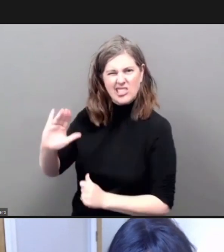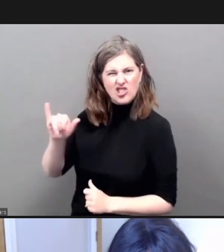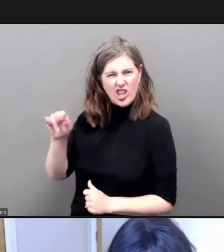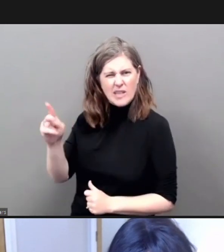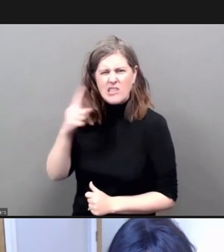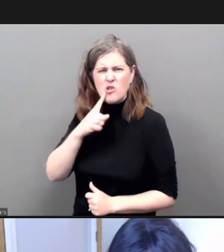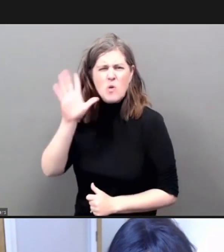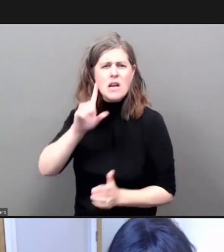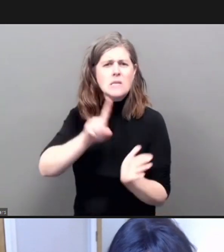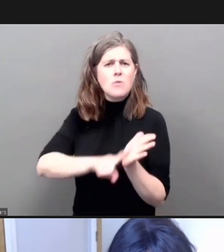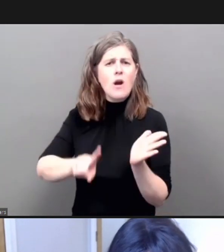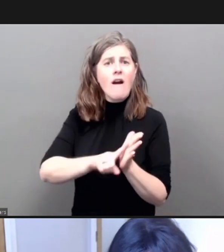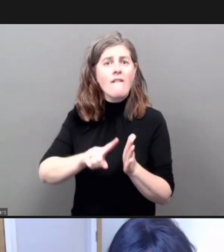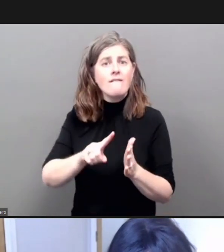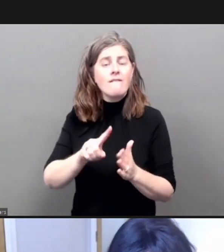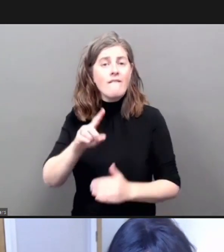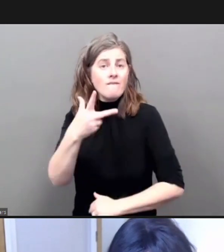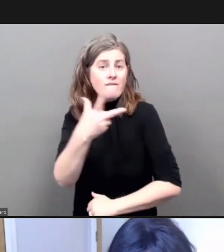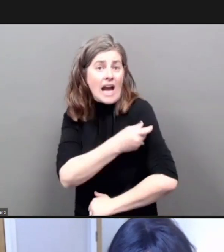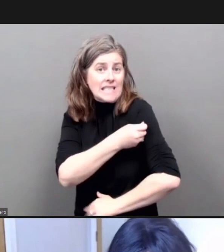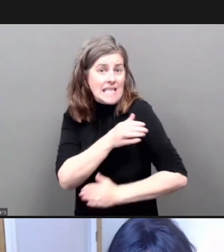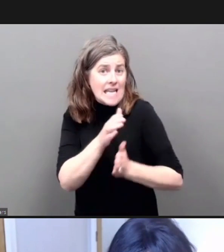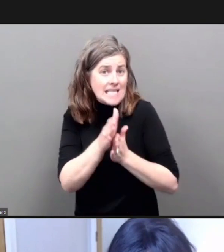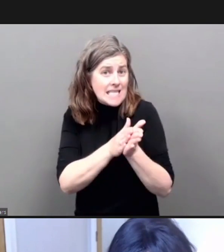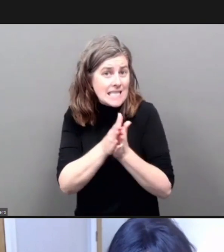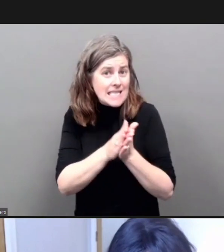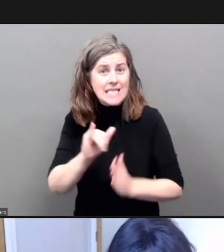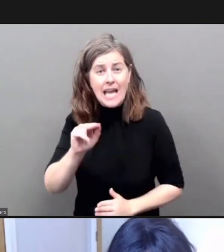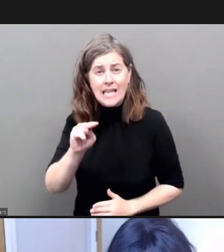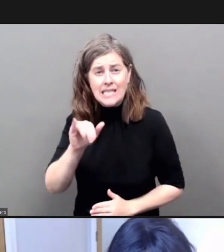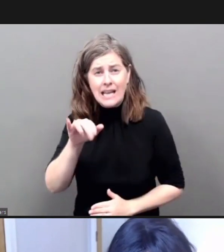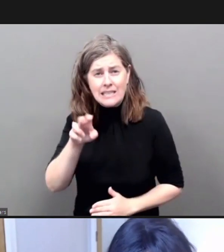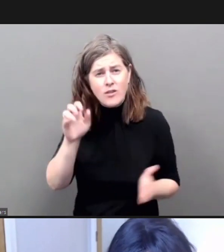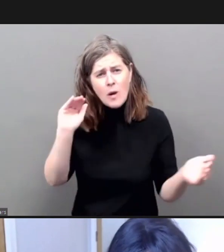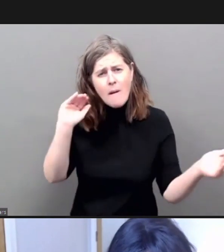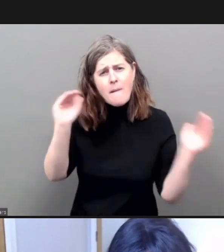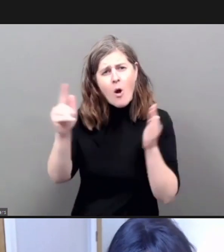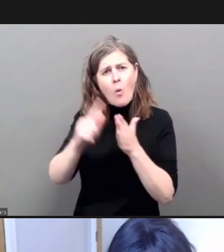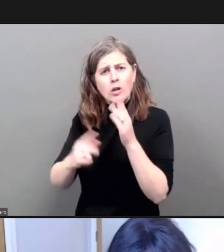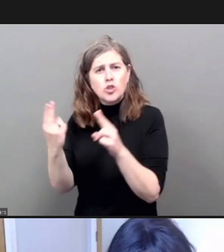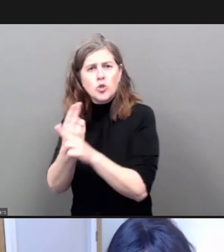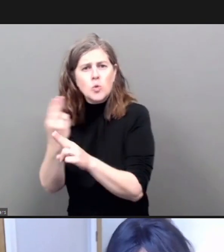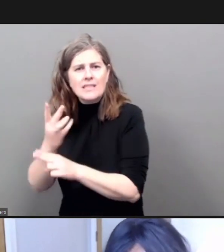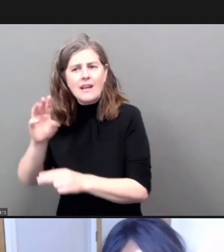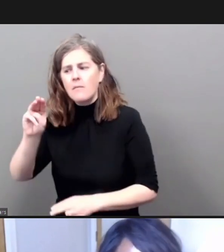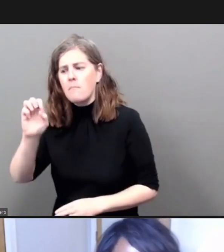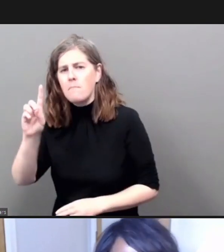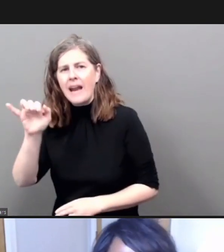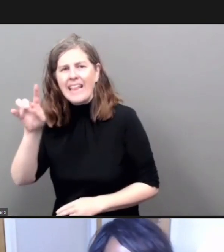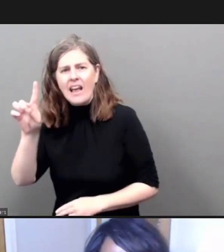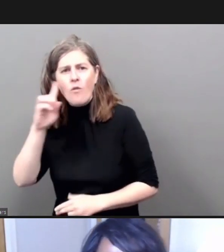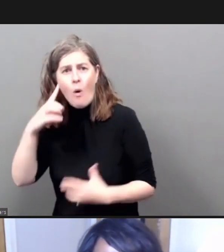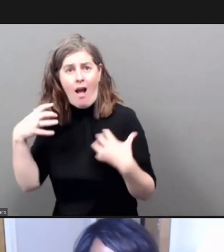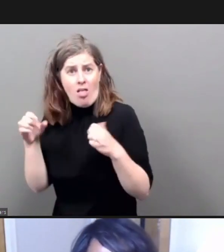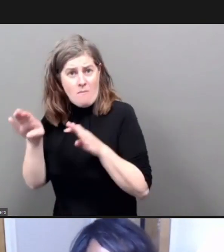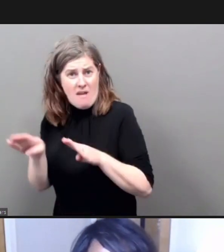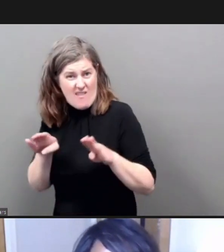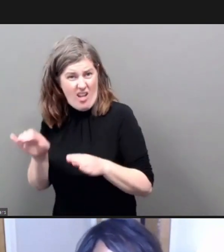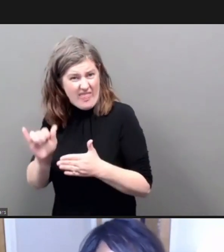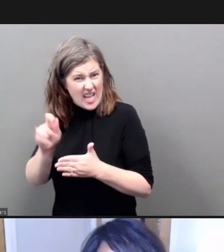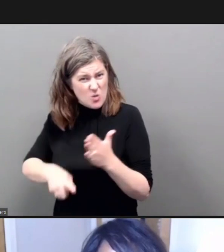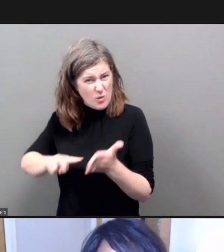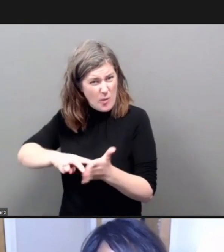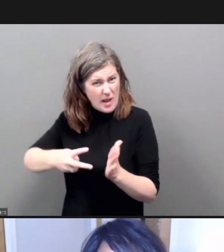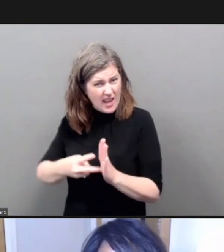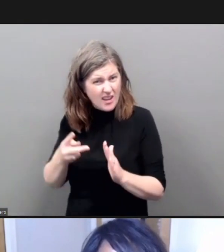exploring vaccine incentives. And Dr. Scrase, you compared them to the ones used in Medicaid for health behaviors. Is that what we're talking